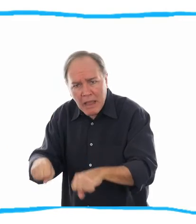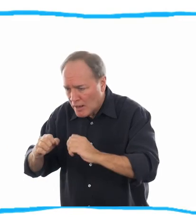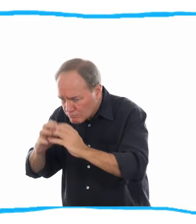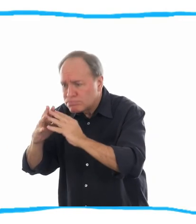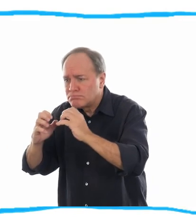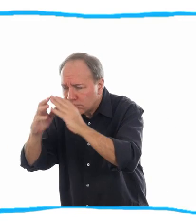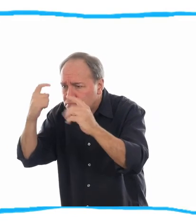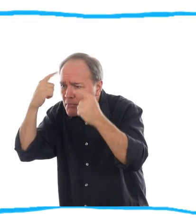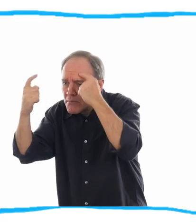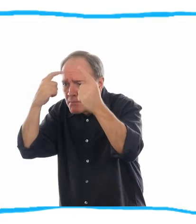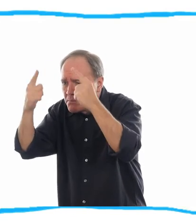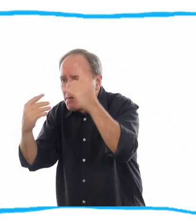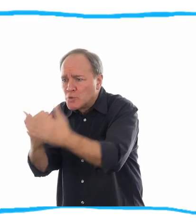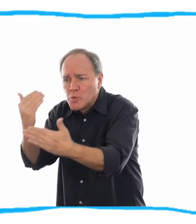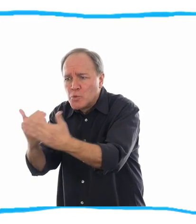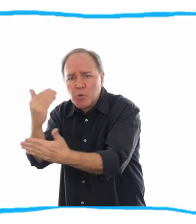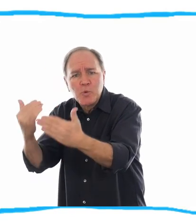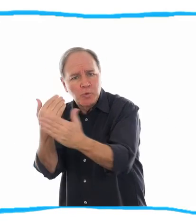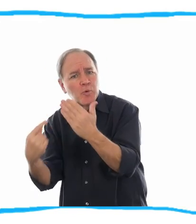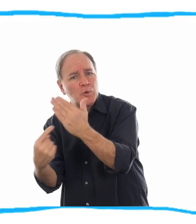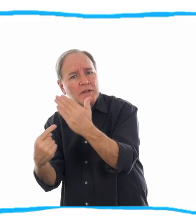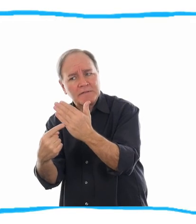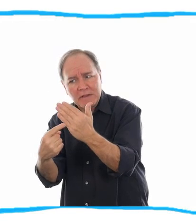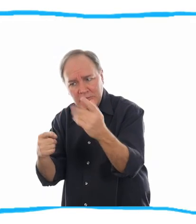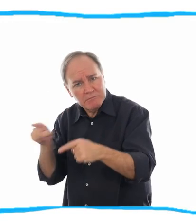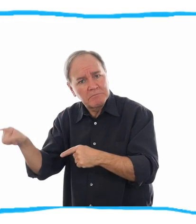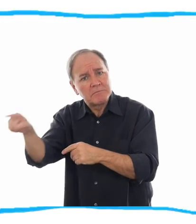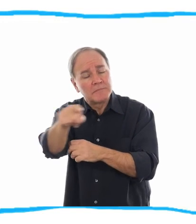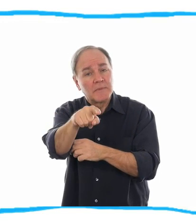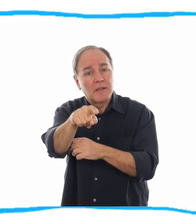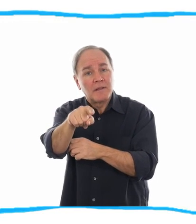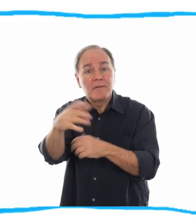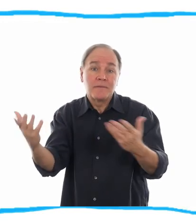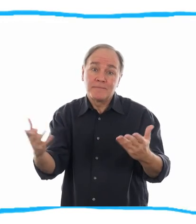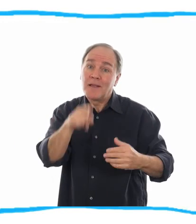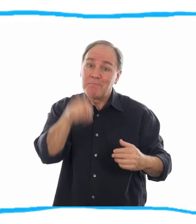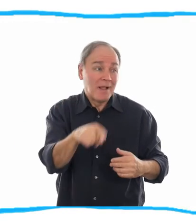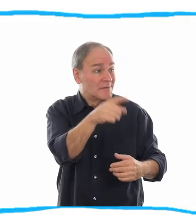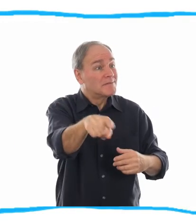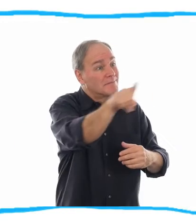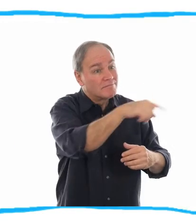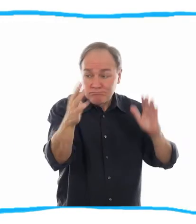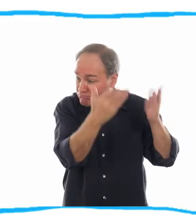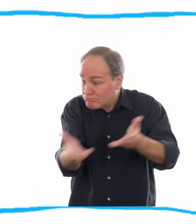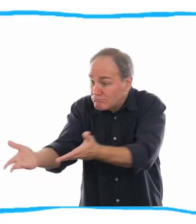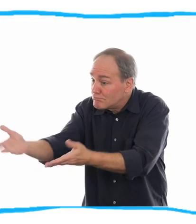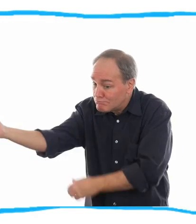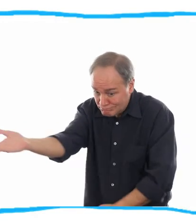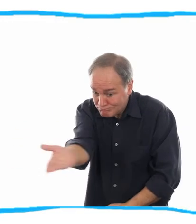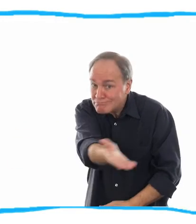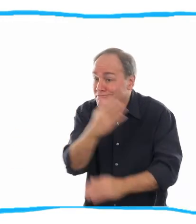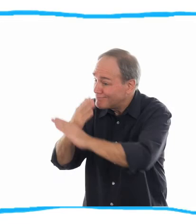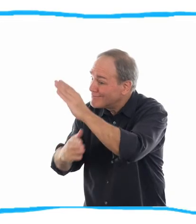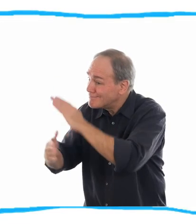actually very well be generators or producers of innovation as well. What is required, though, is an opportunity